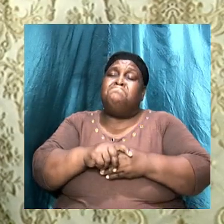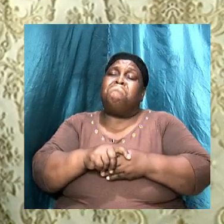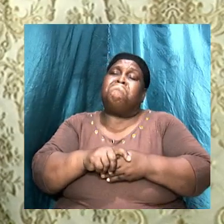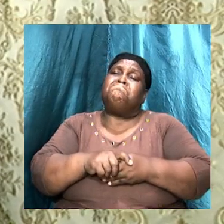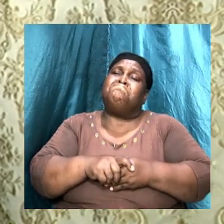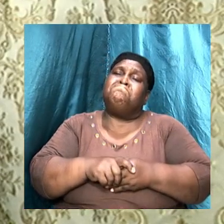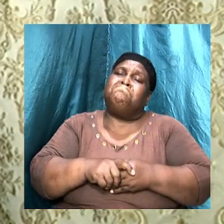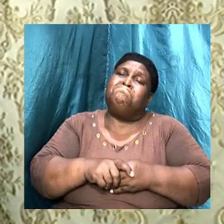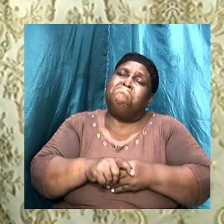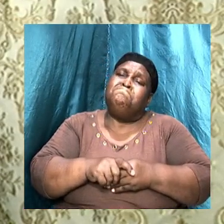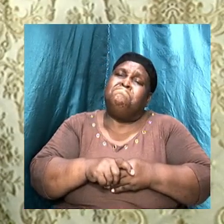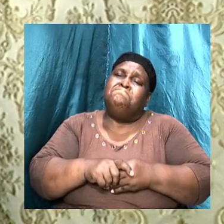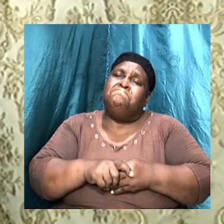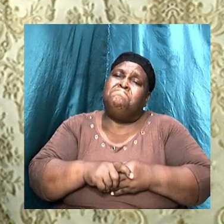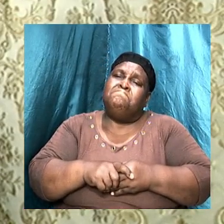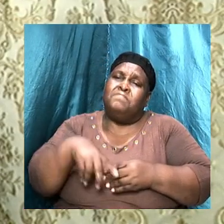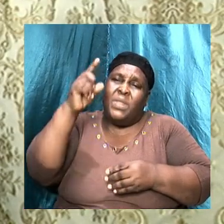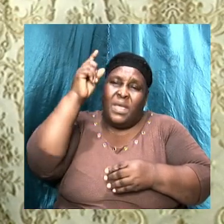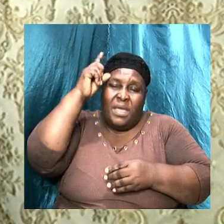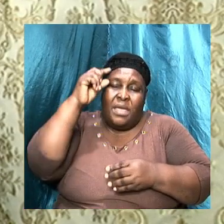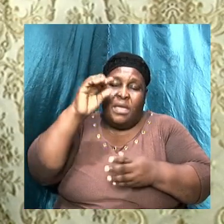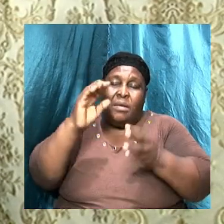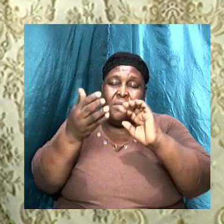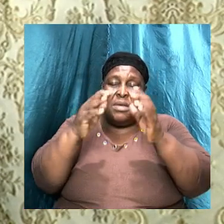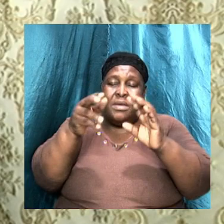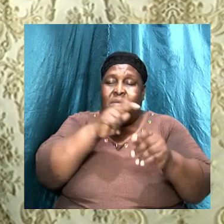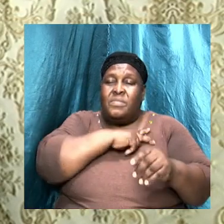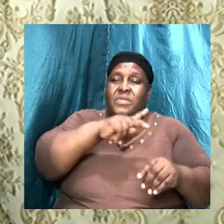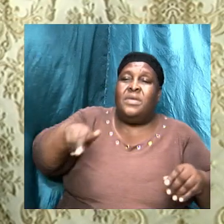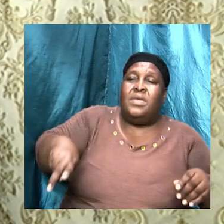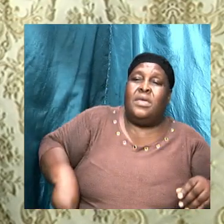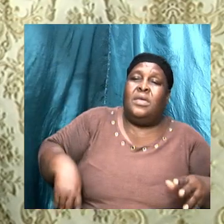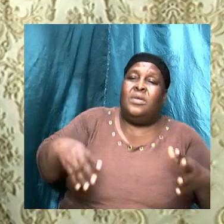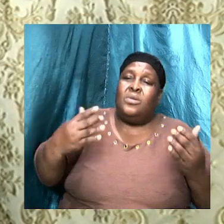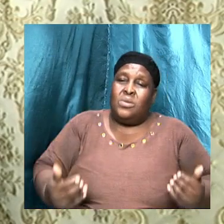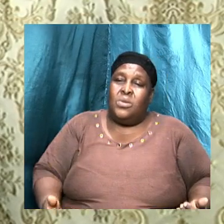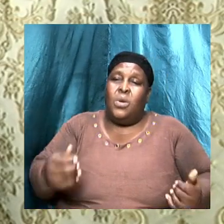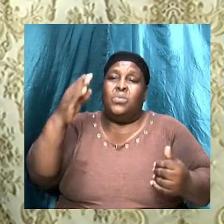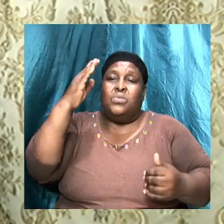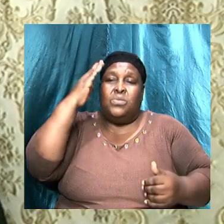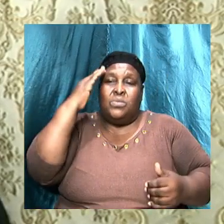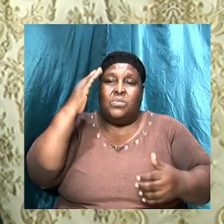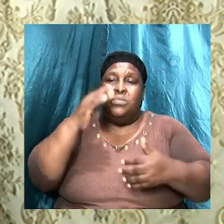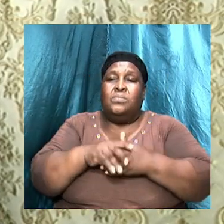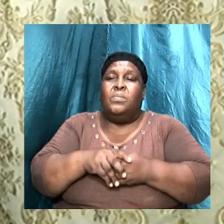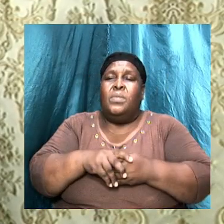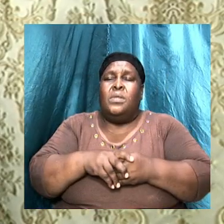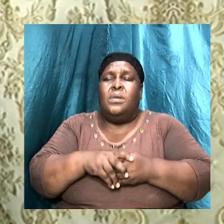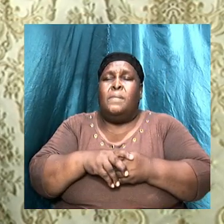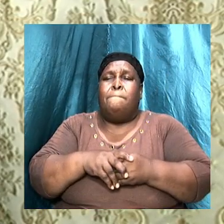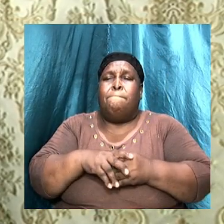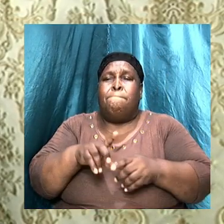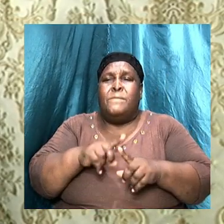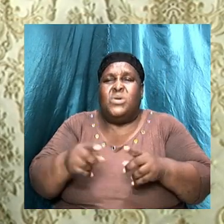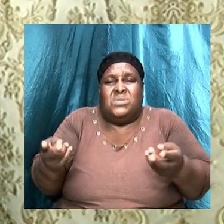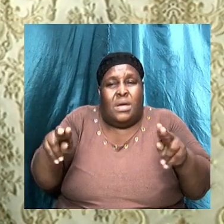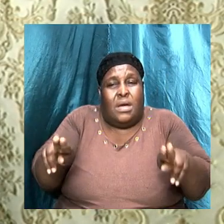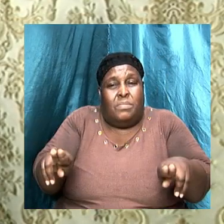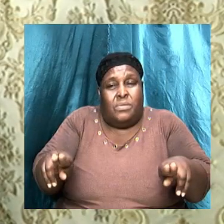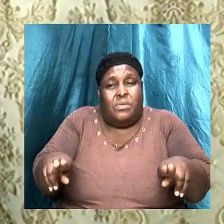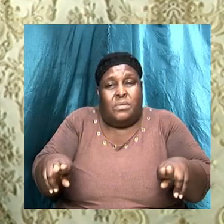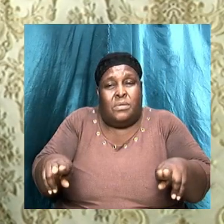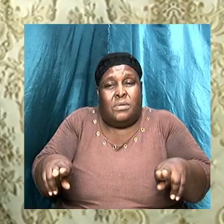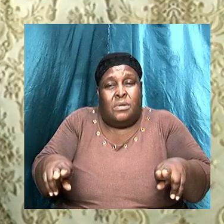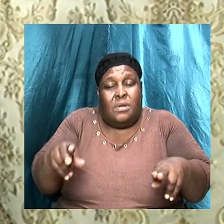God came upon him and he became the king that we now know but it happened because